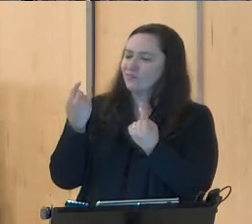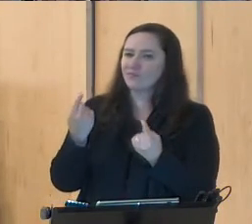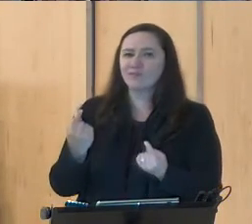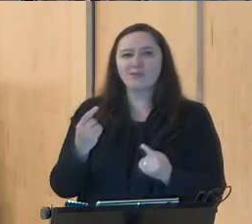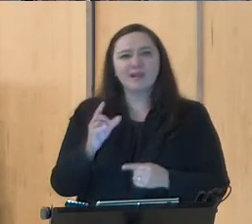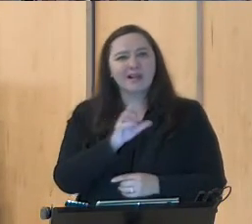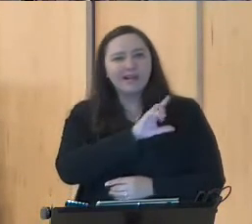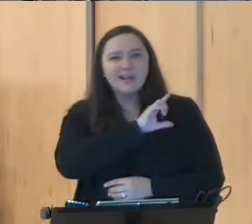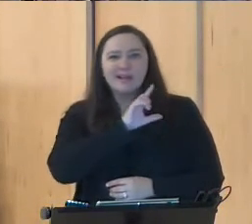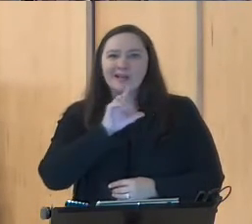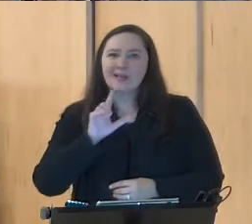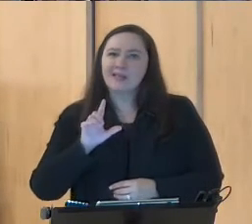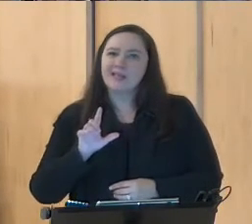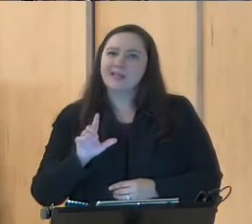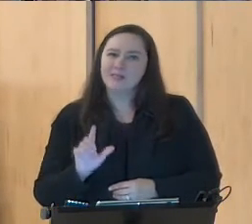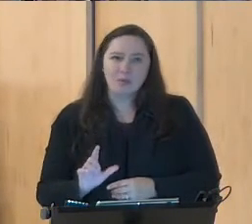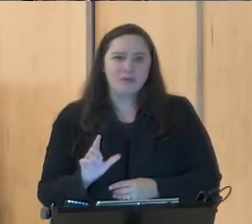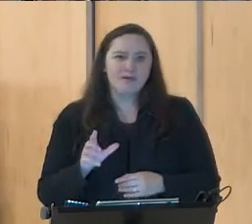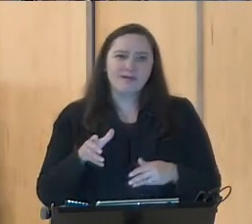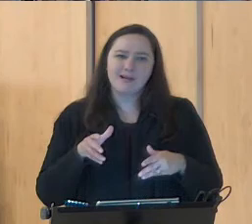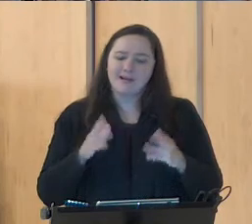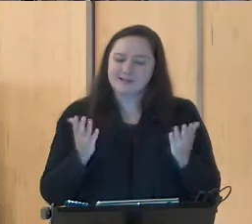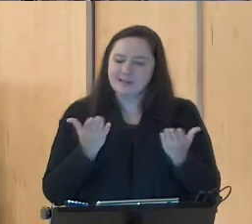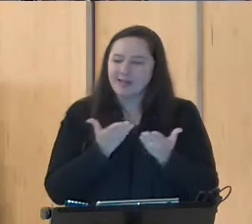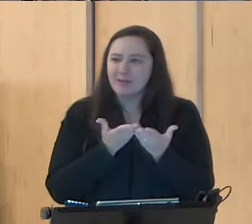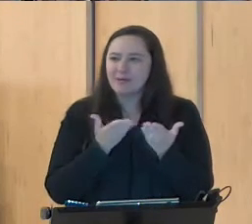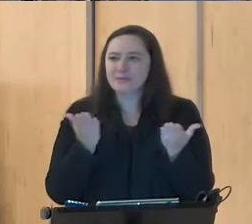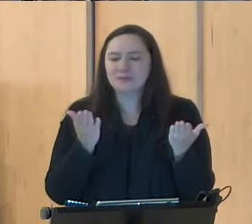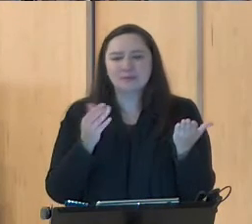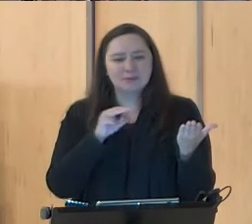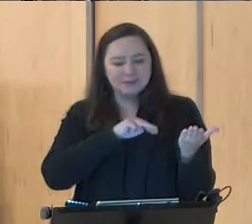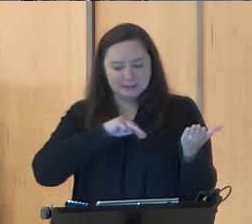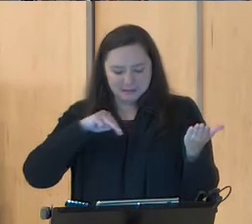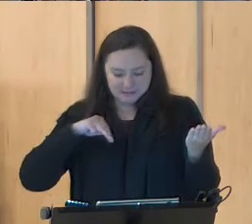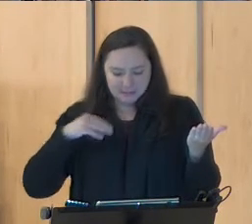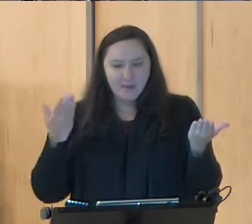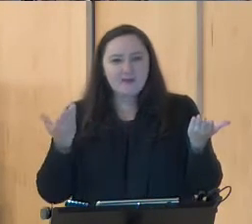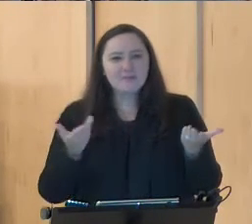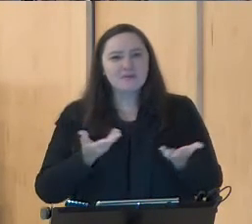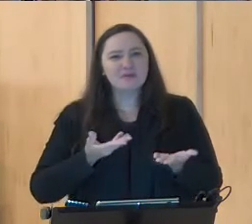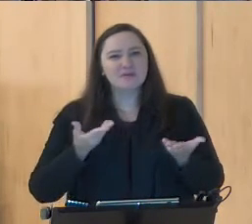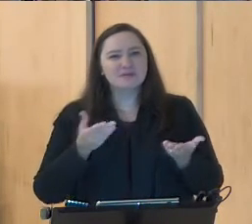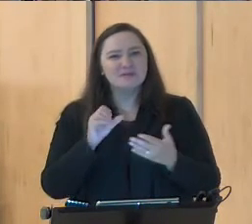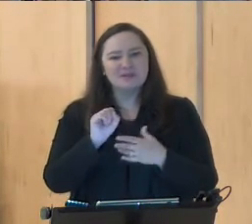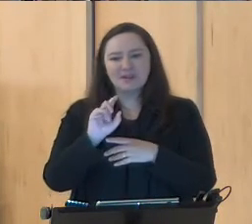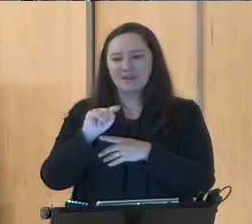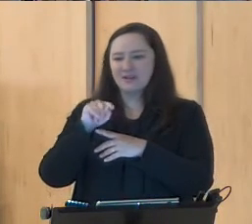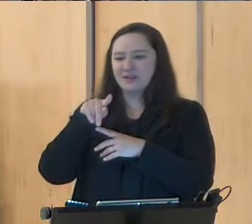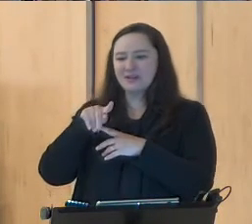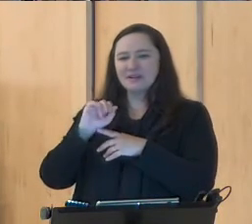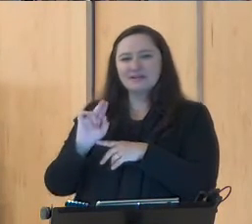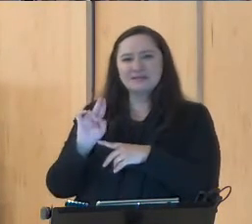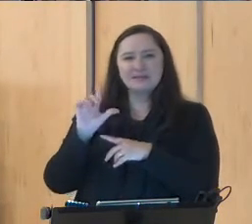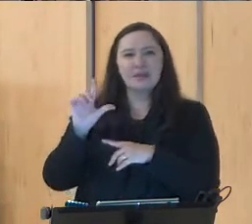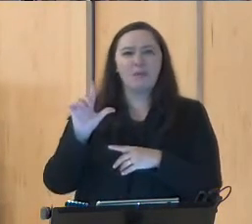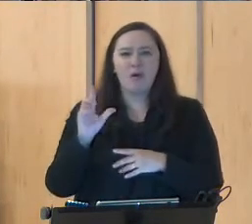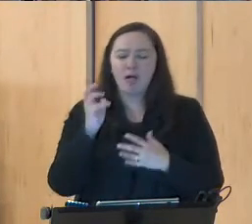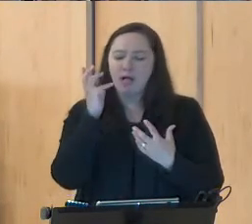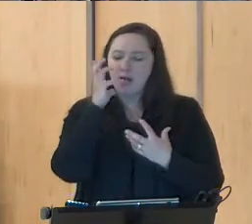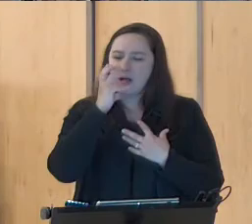the Lord has enabled you, the members of St. Paul, graciously and